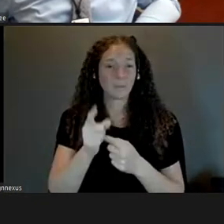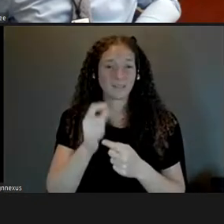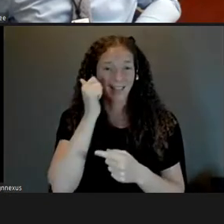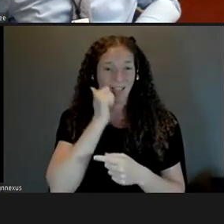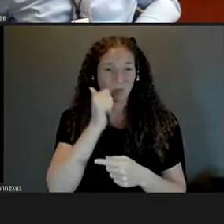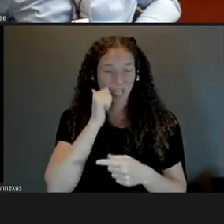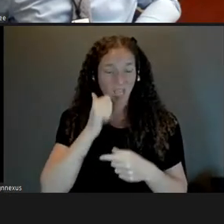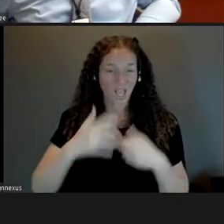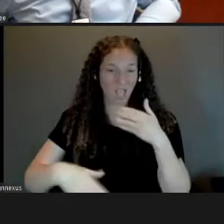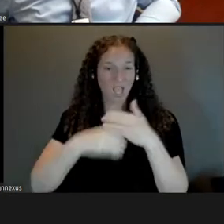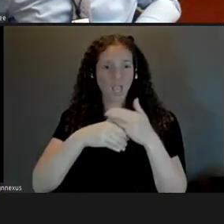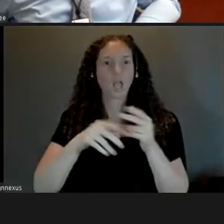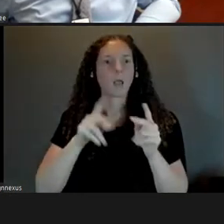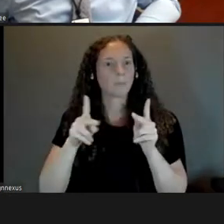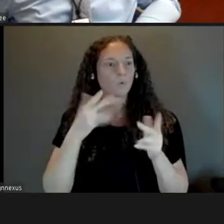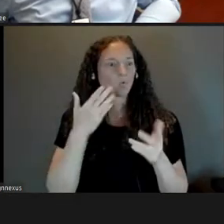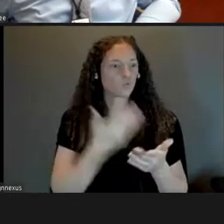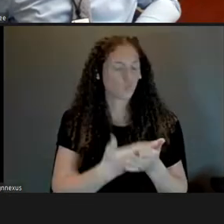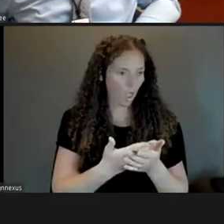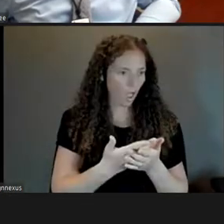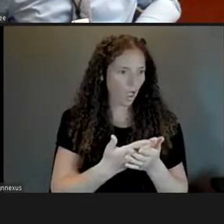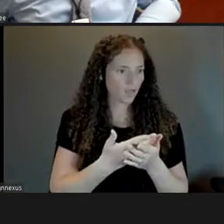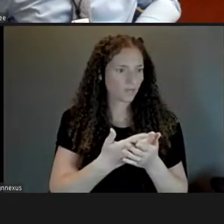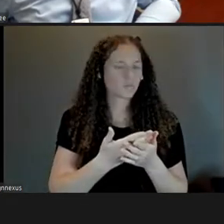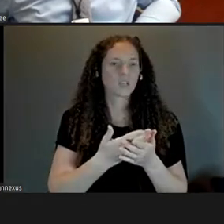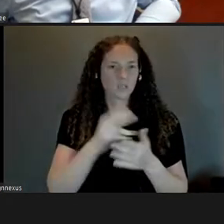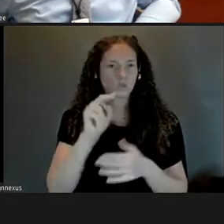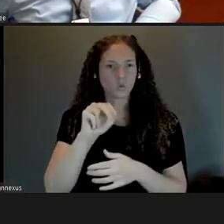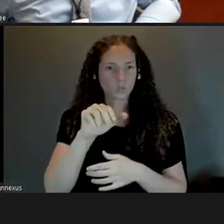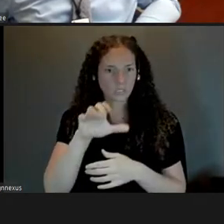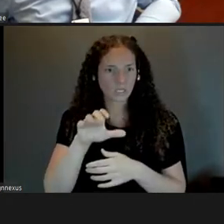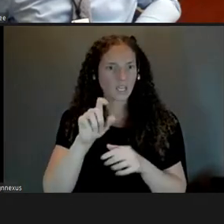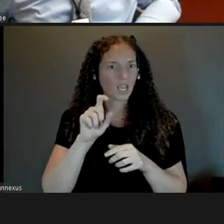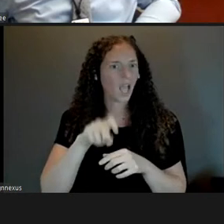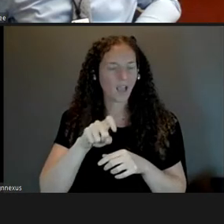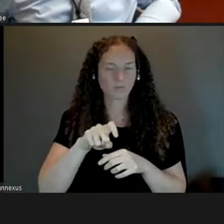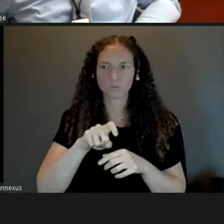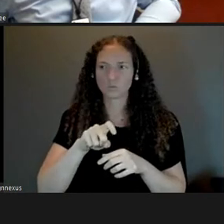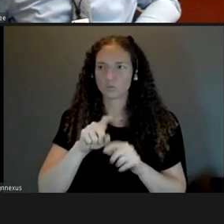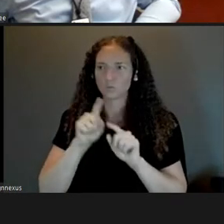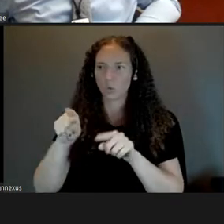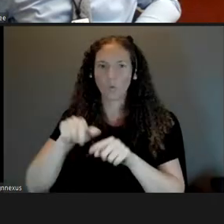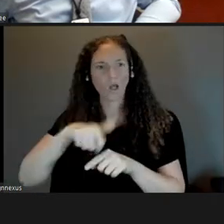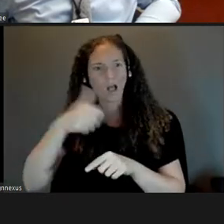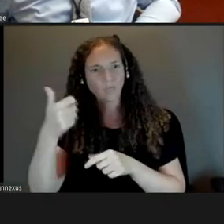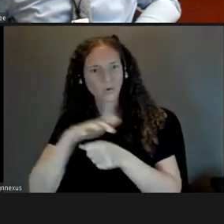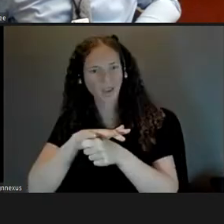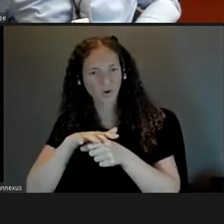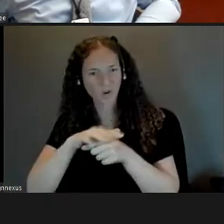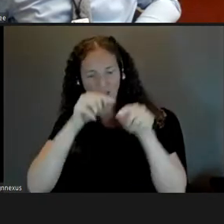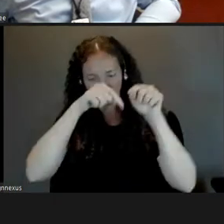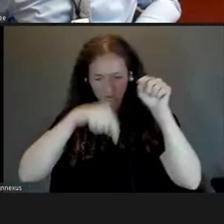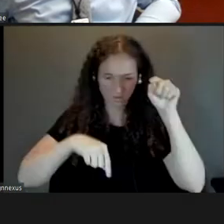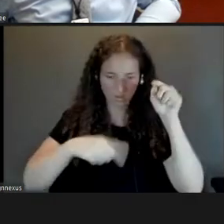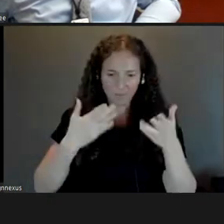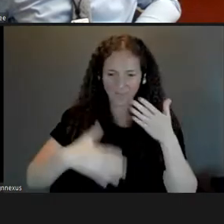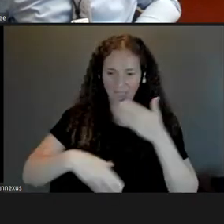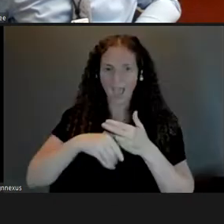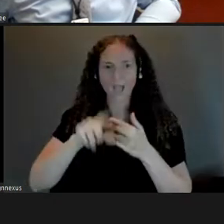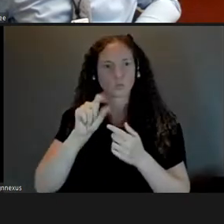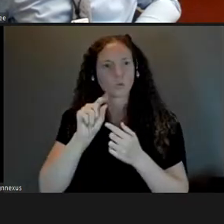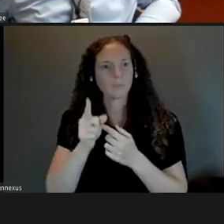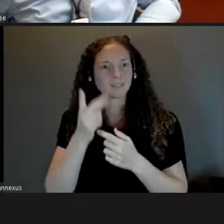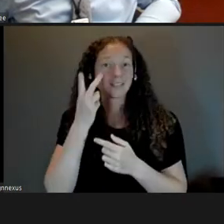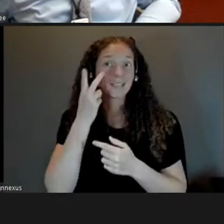get into the city and then have to go somewhere else. I have to go downtown. That's an extra 20 minutes. If I'm lucky, if the 2-3 train